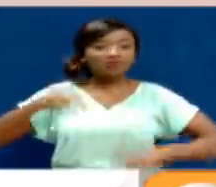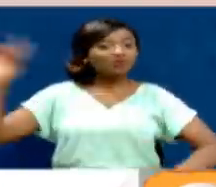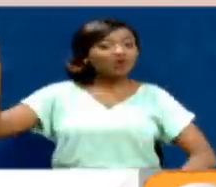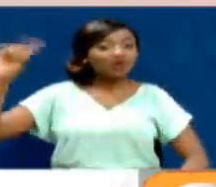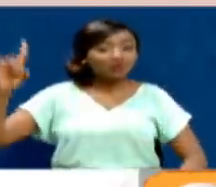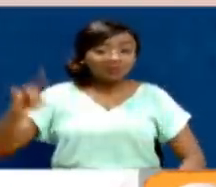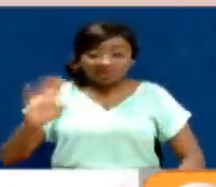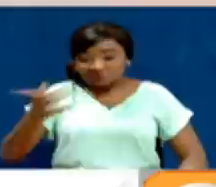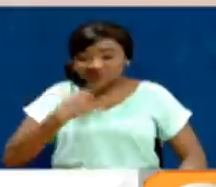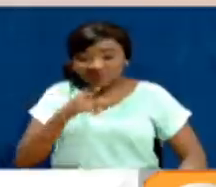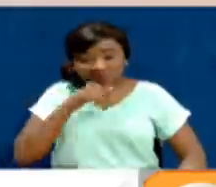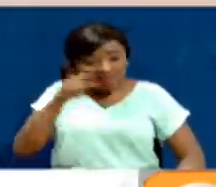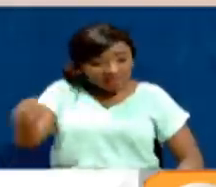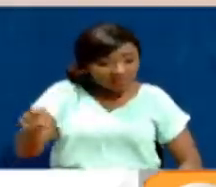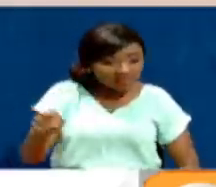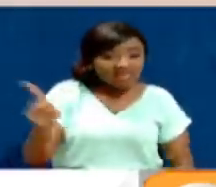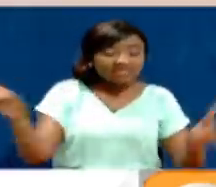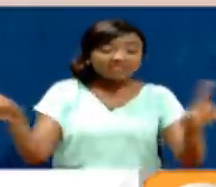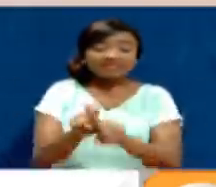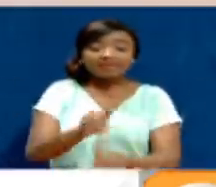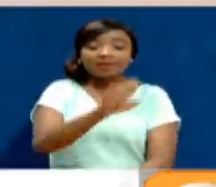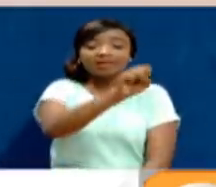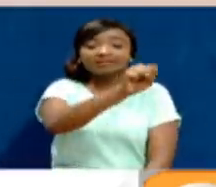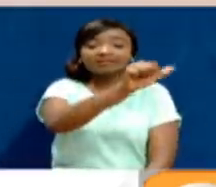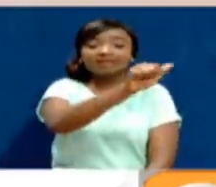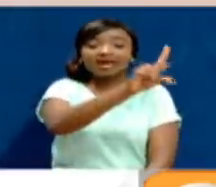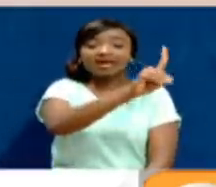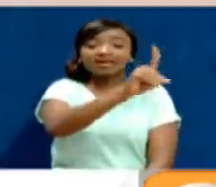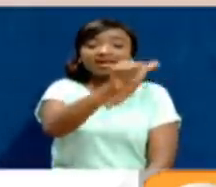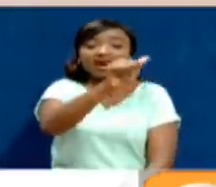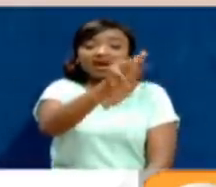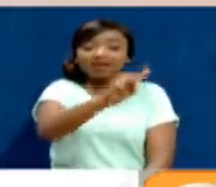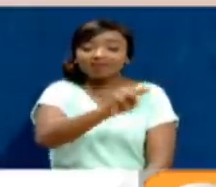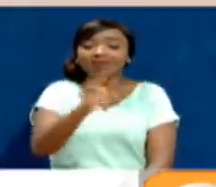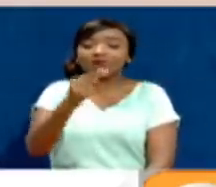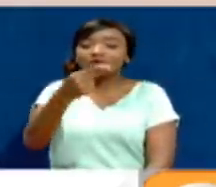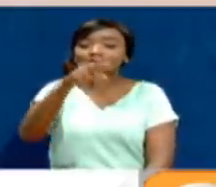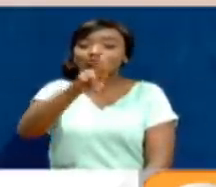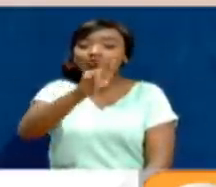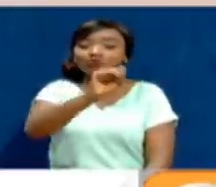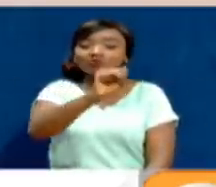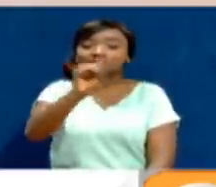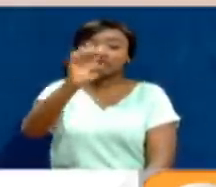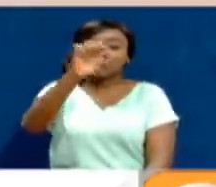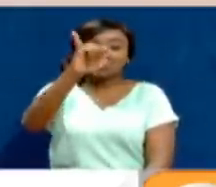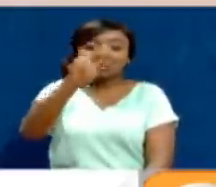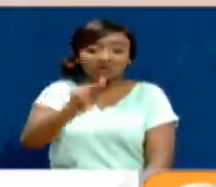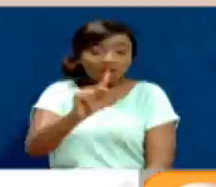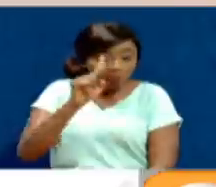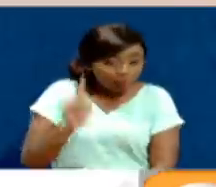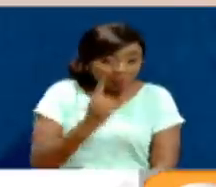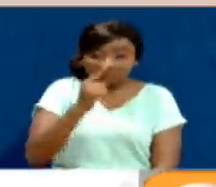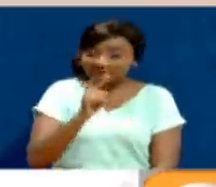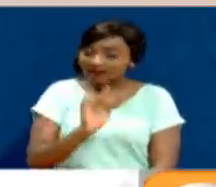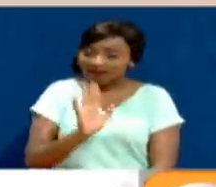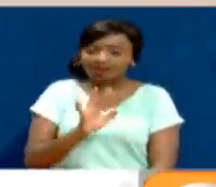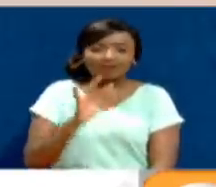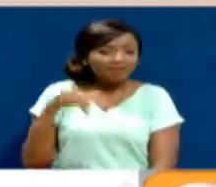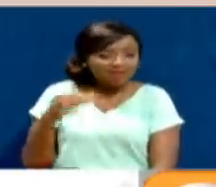You refer to General Mohamed Badi as Saddam Hussein, Governor? Not once.